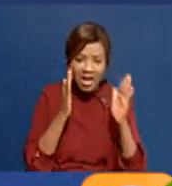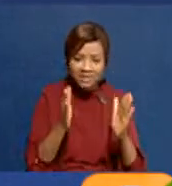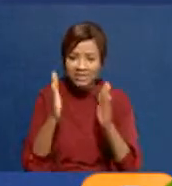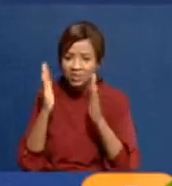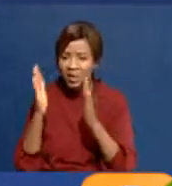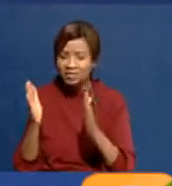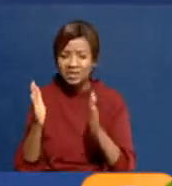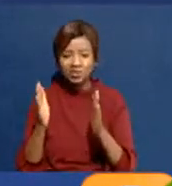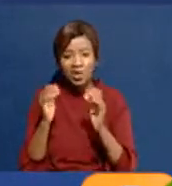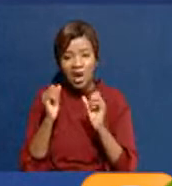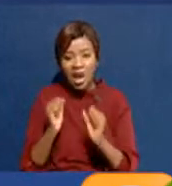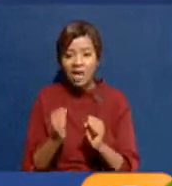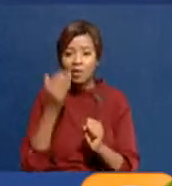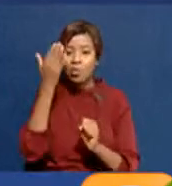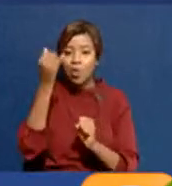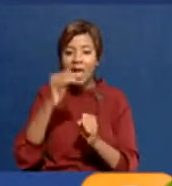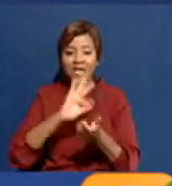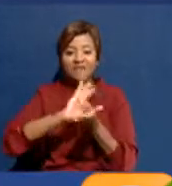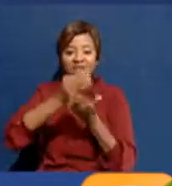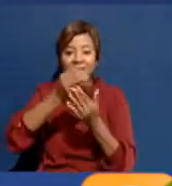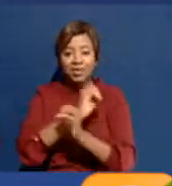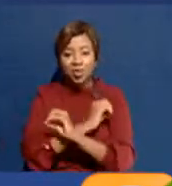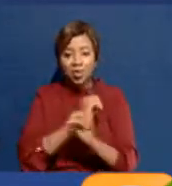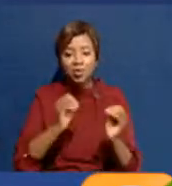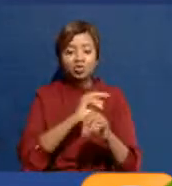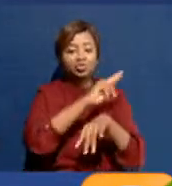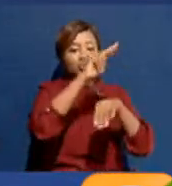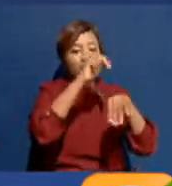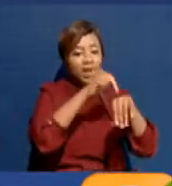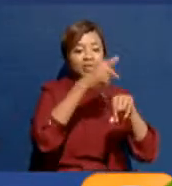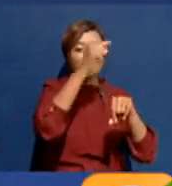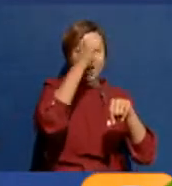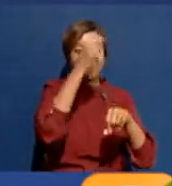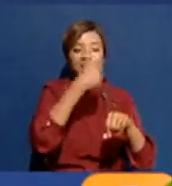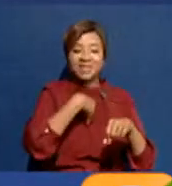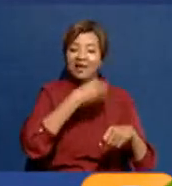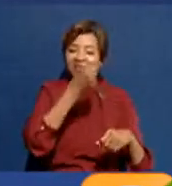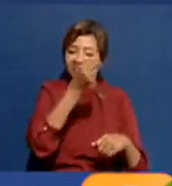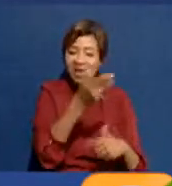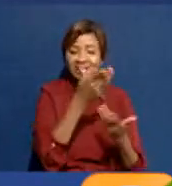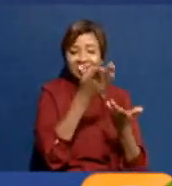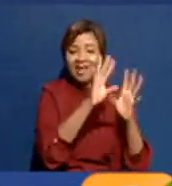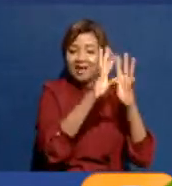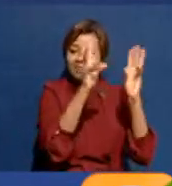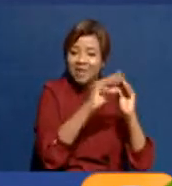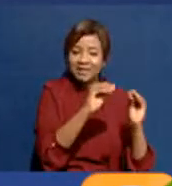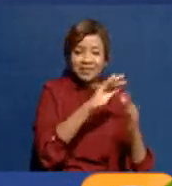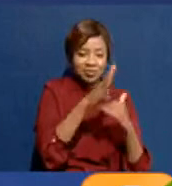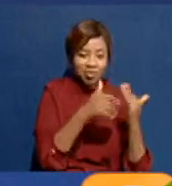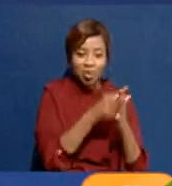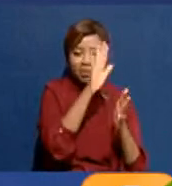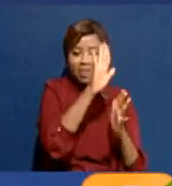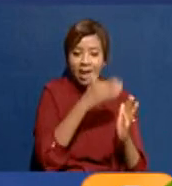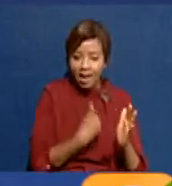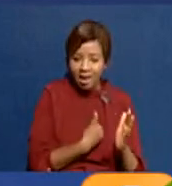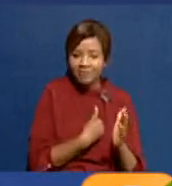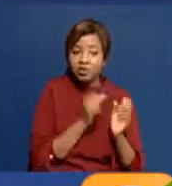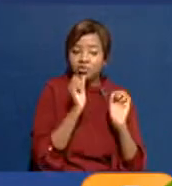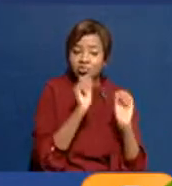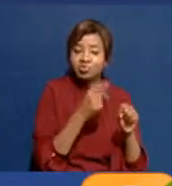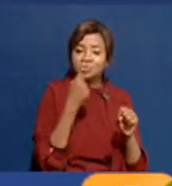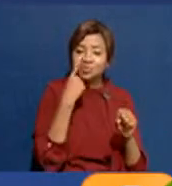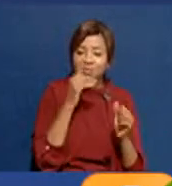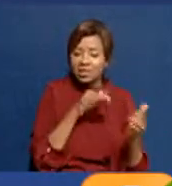the government owns all the money in Kenya. Can they at least find a way of ensuring that these women are rich so that the children are